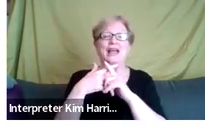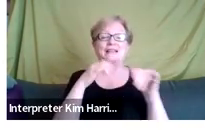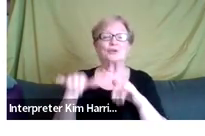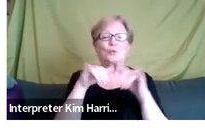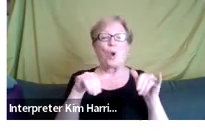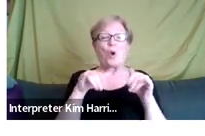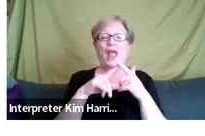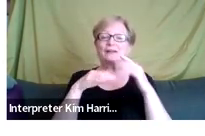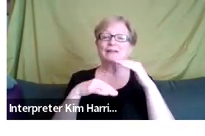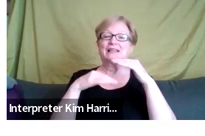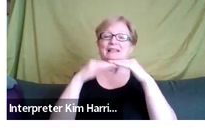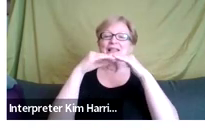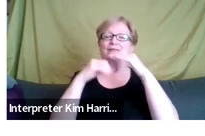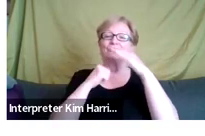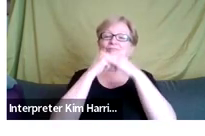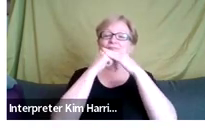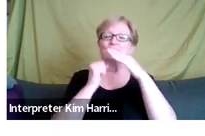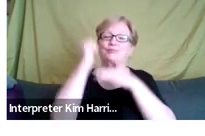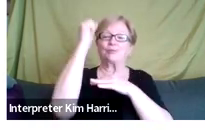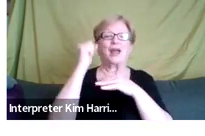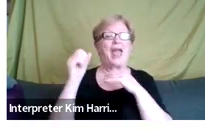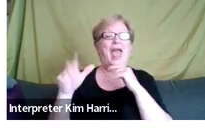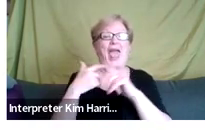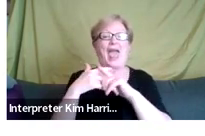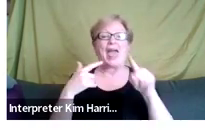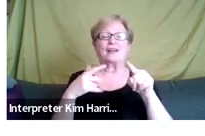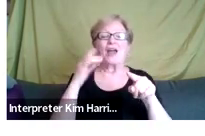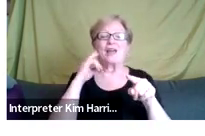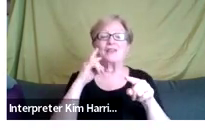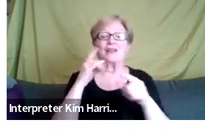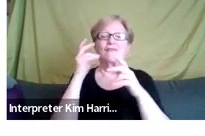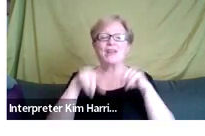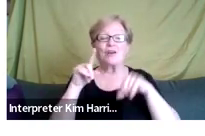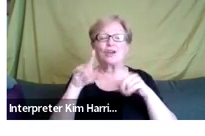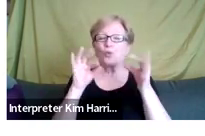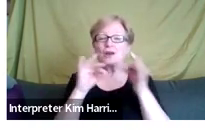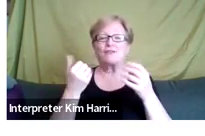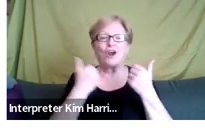and uplifting the various stories of ourselves, but then,